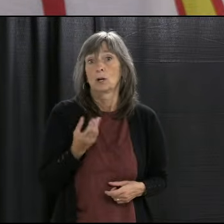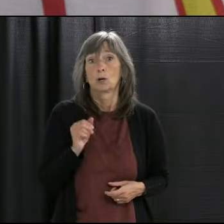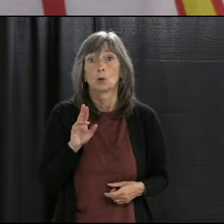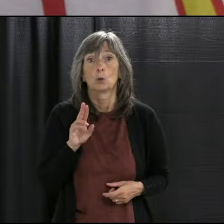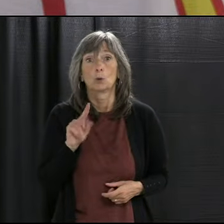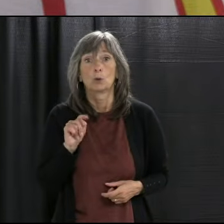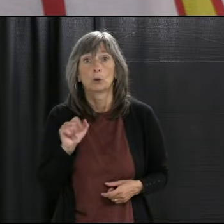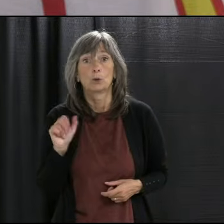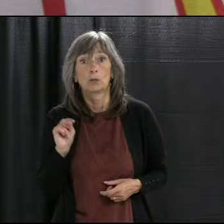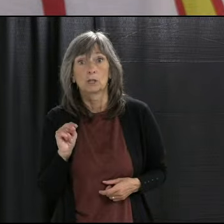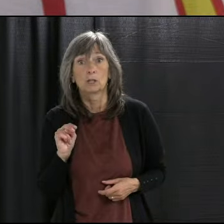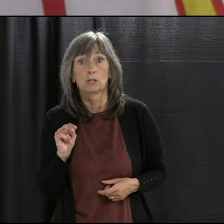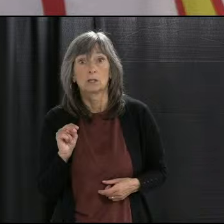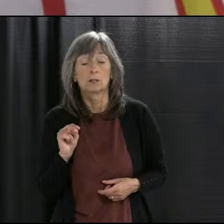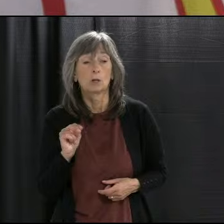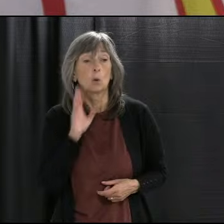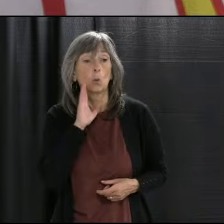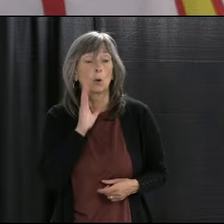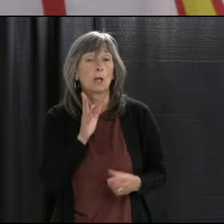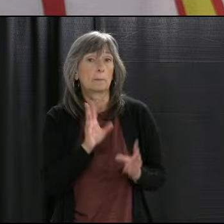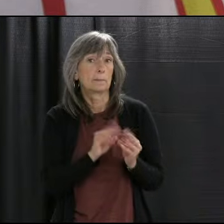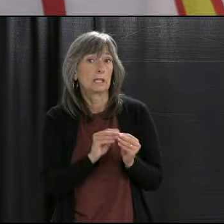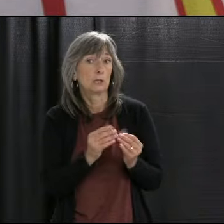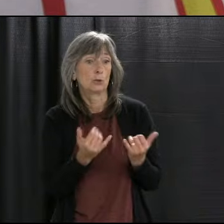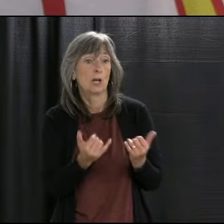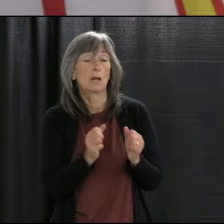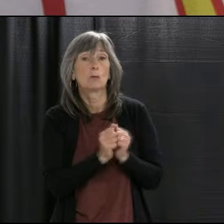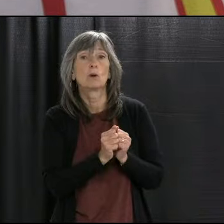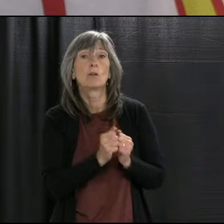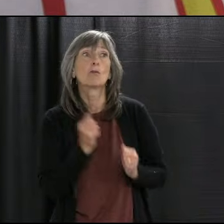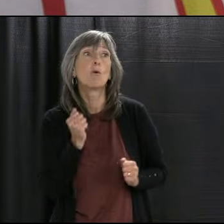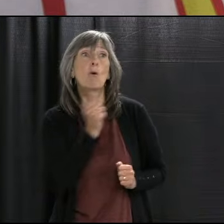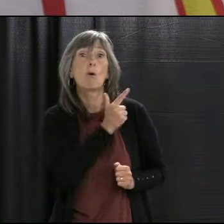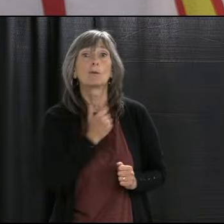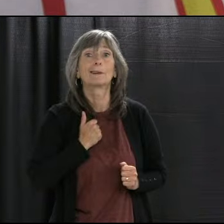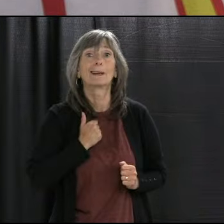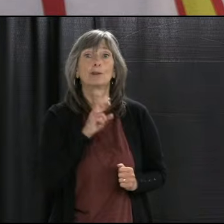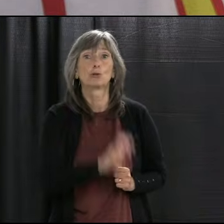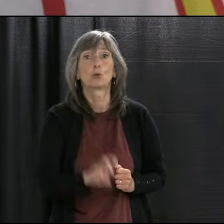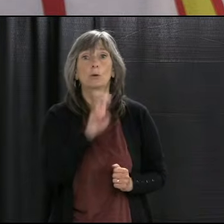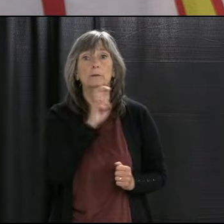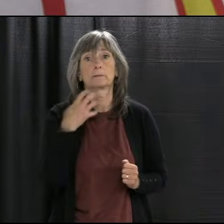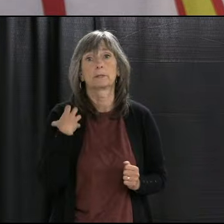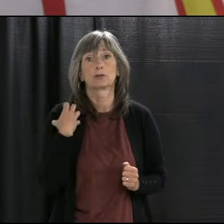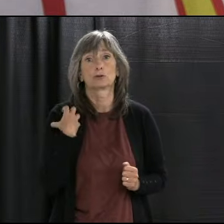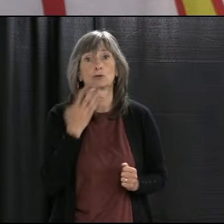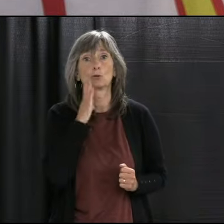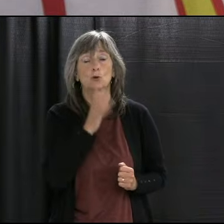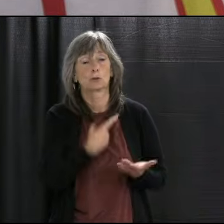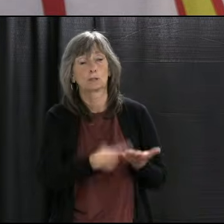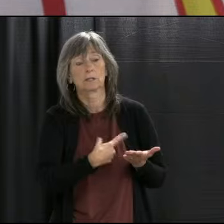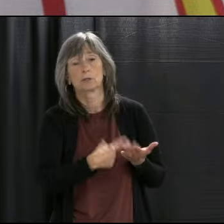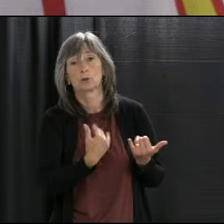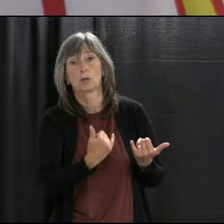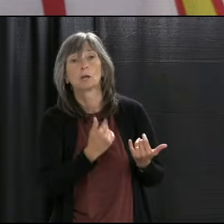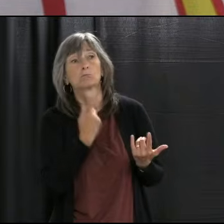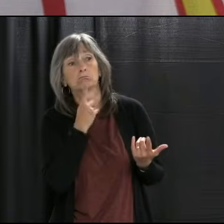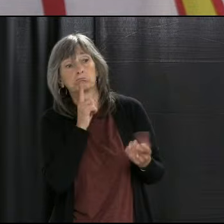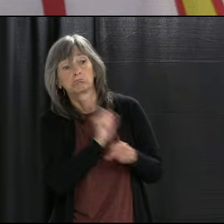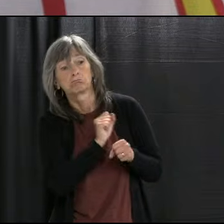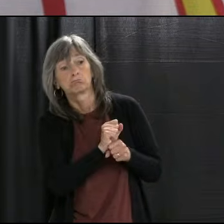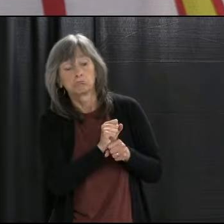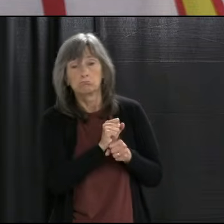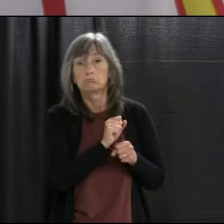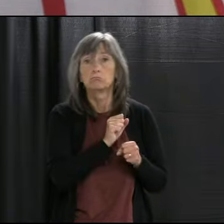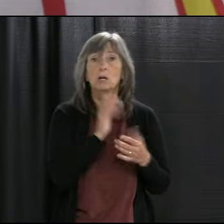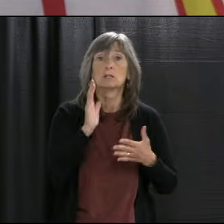ministers from across the country are here for meetings as well. And I know that they're all on the same page, is that this needs to be monitored and make sure safety